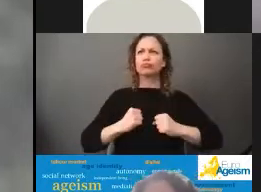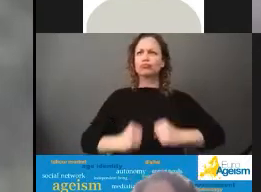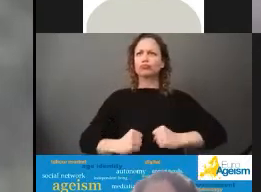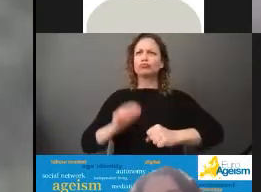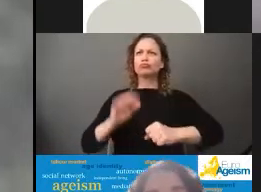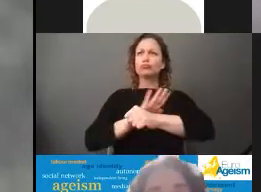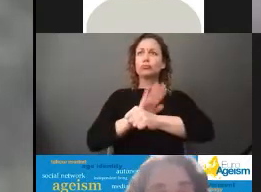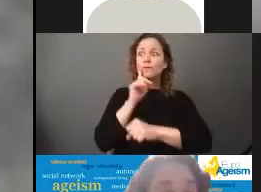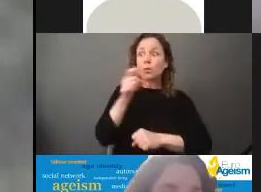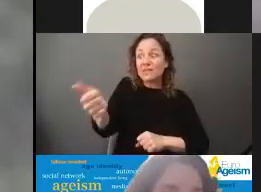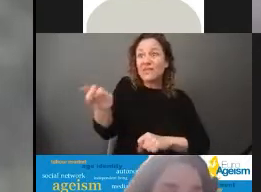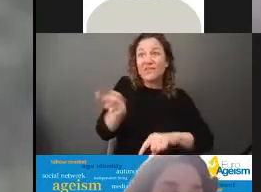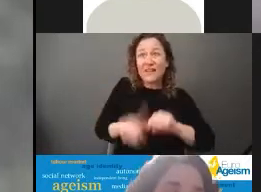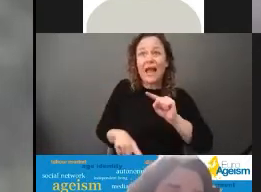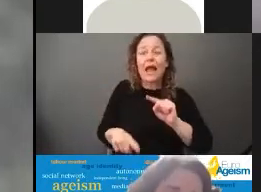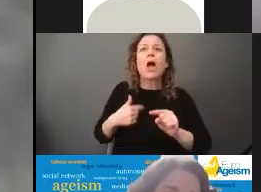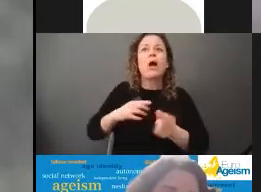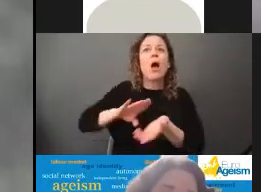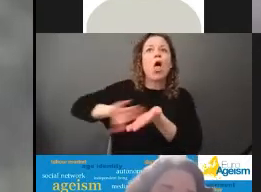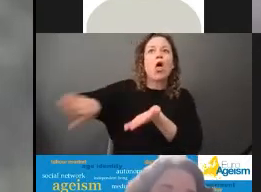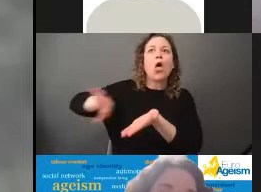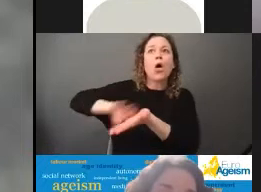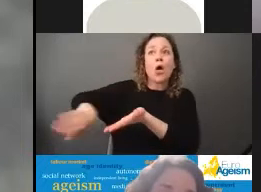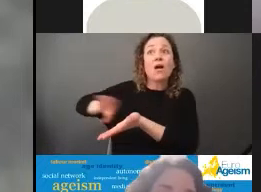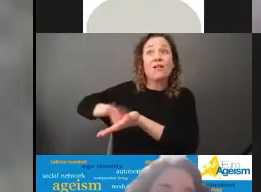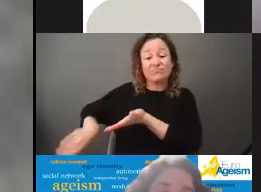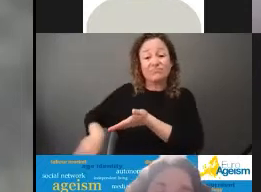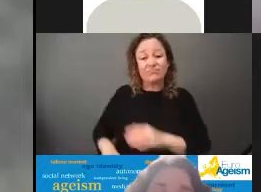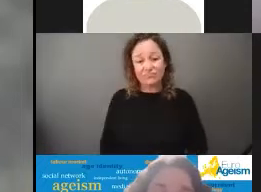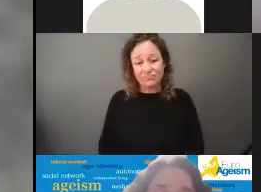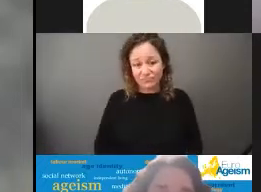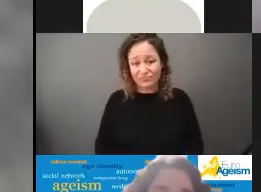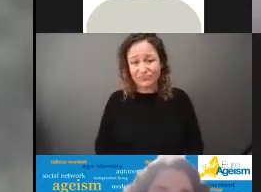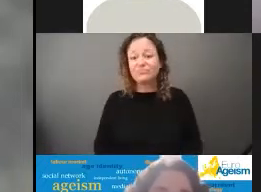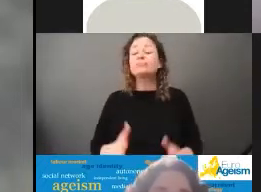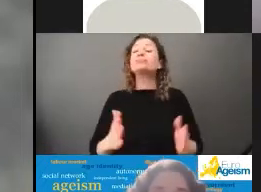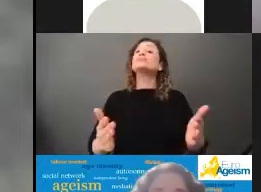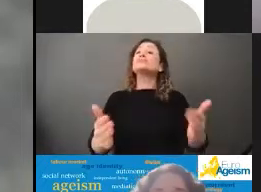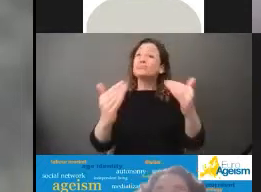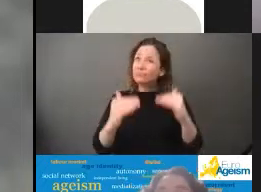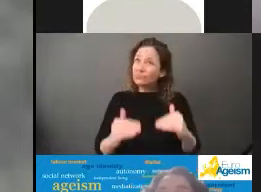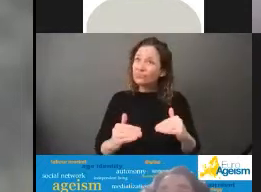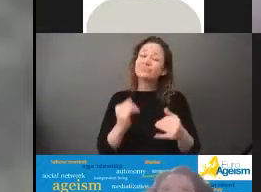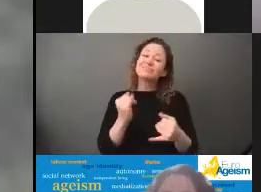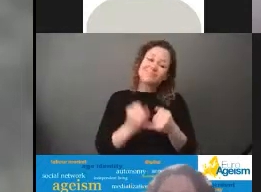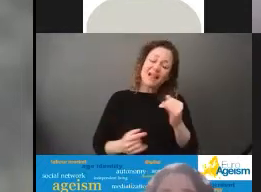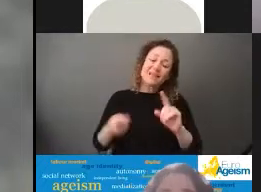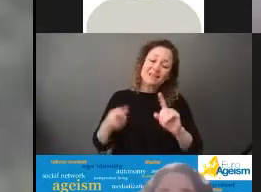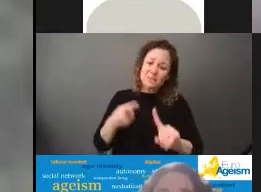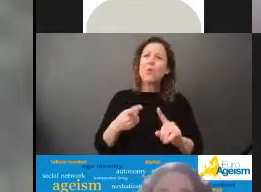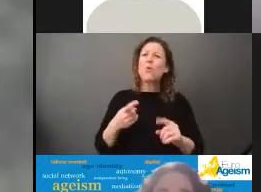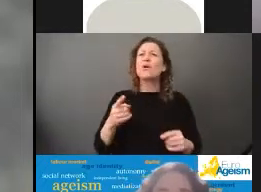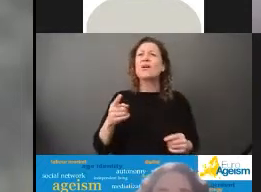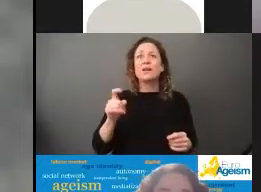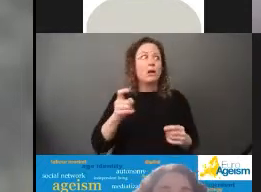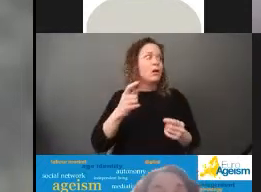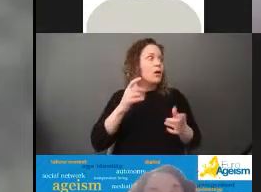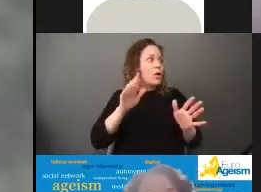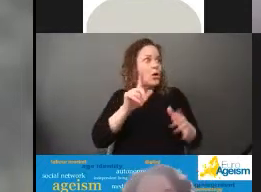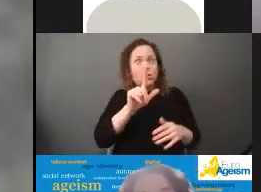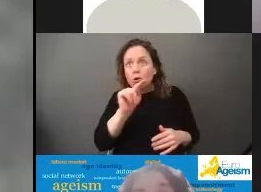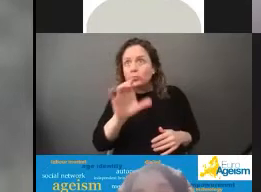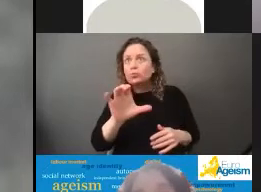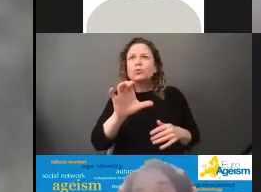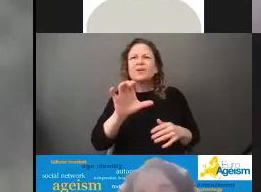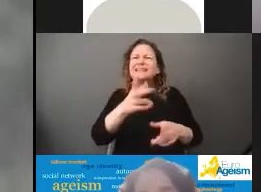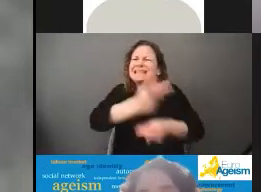also would like to say that I believe we should not throw away the baby with the water, so we should not abolish all long-term care settings, but